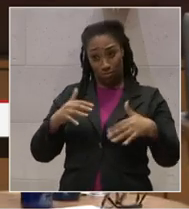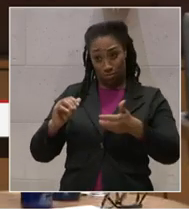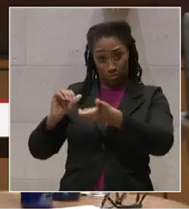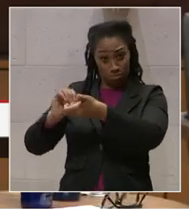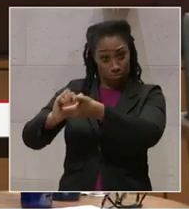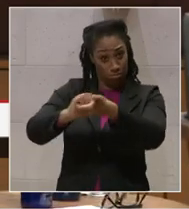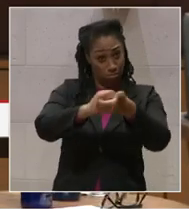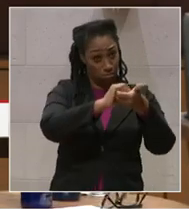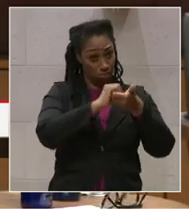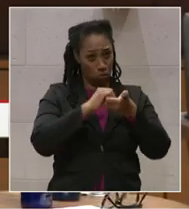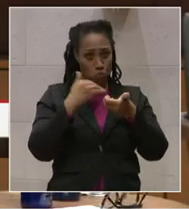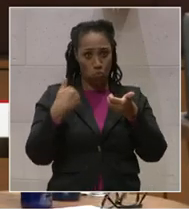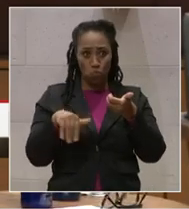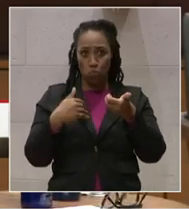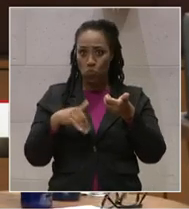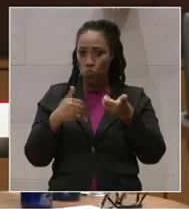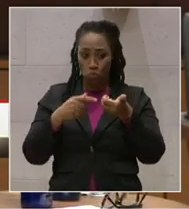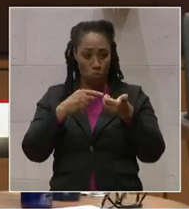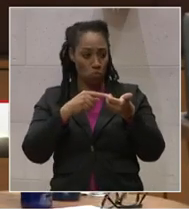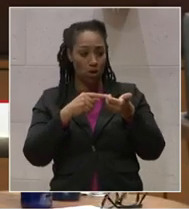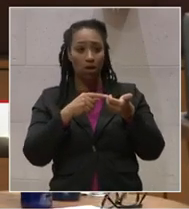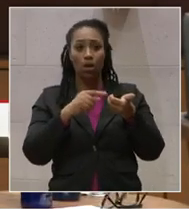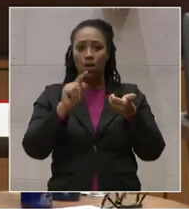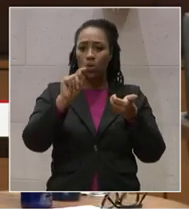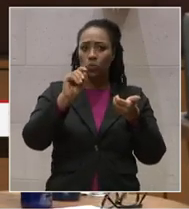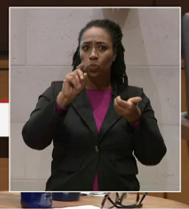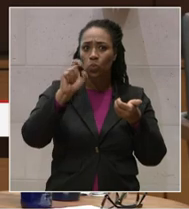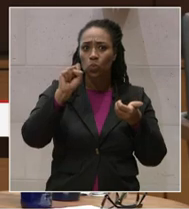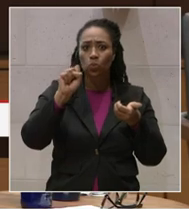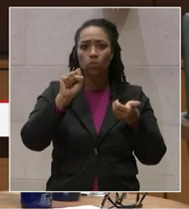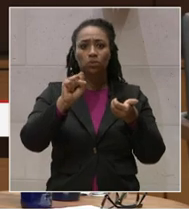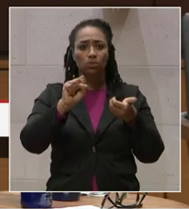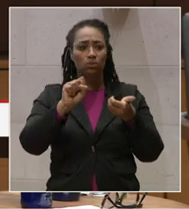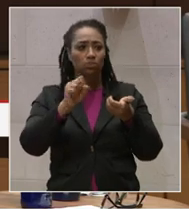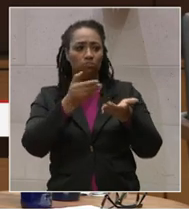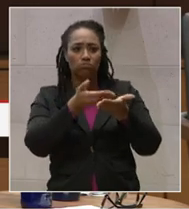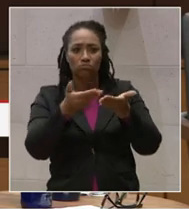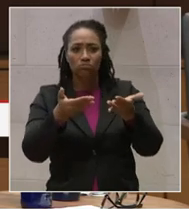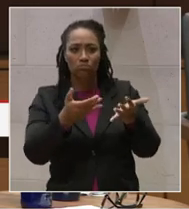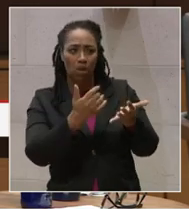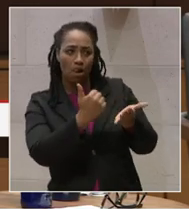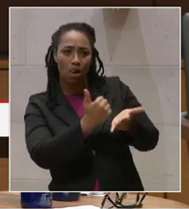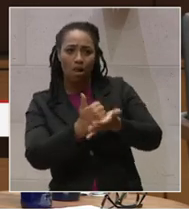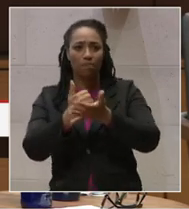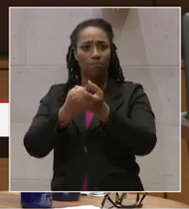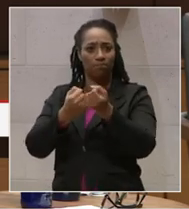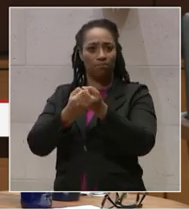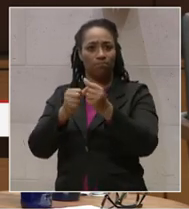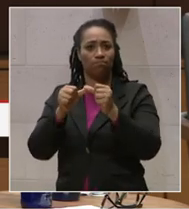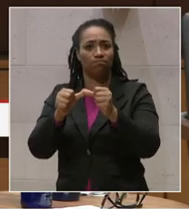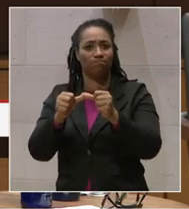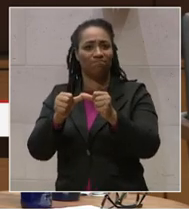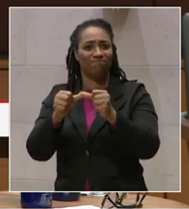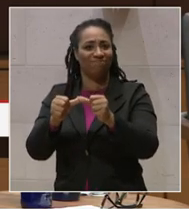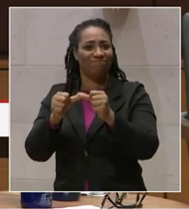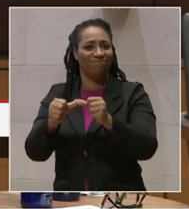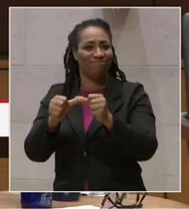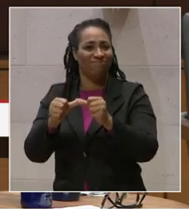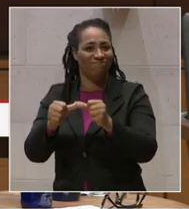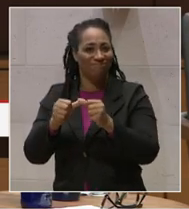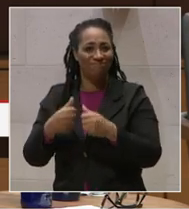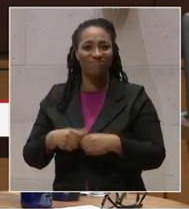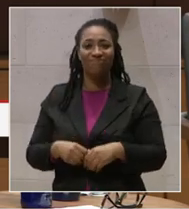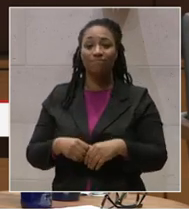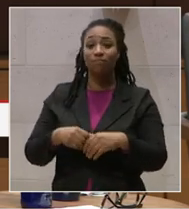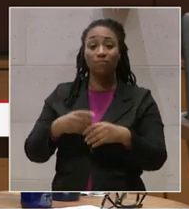we amped them up. And we also created some new tools as well. So the amped up tools,